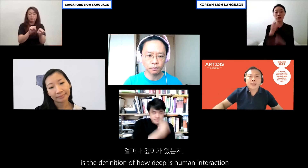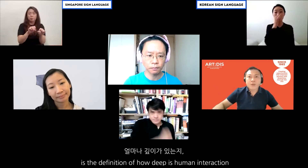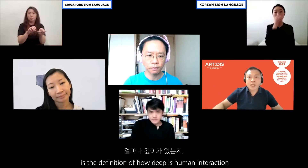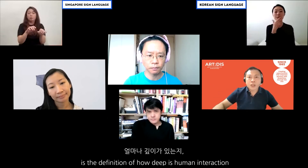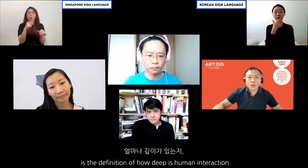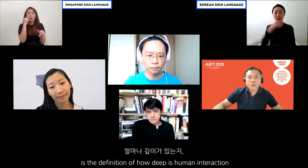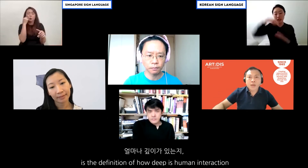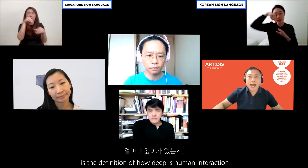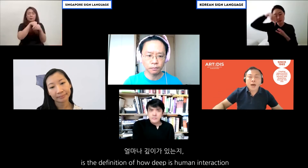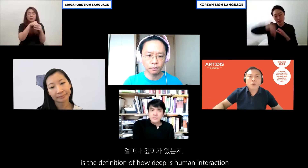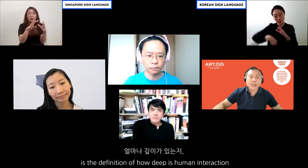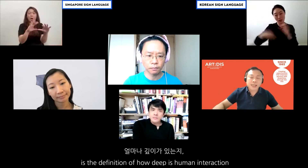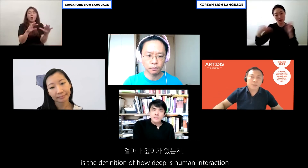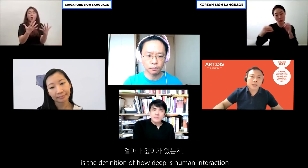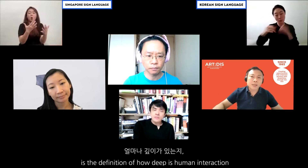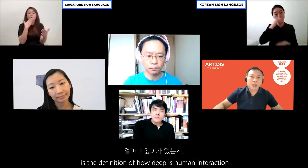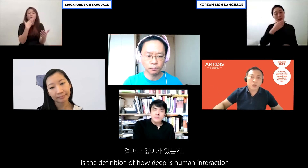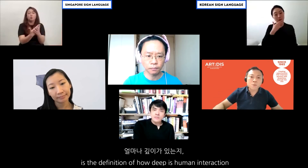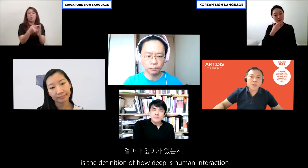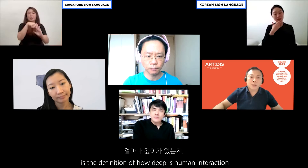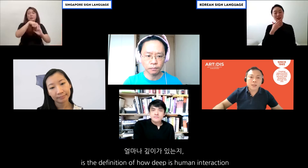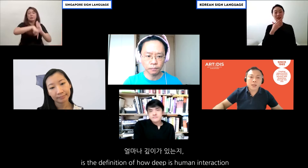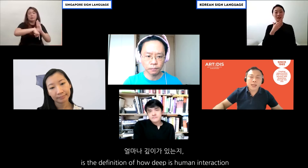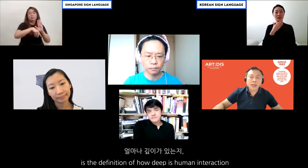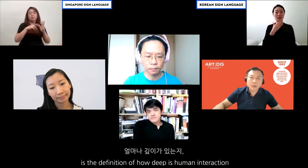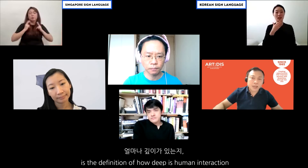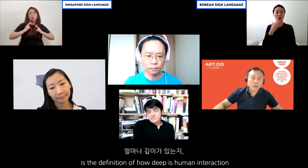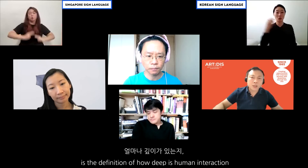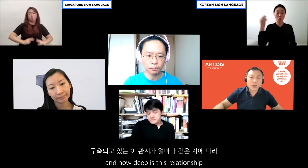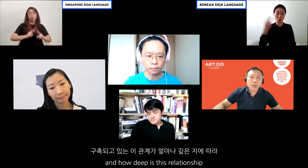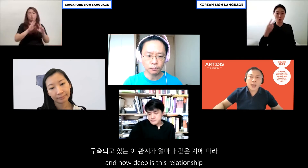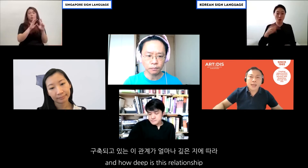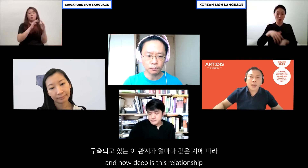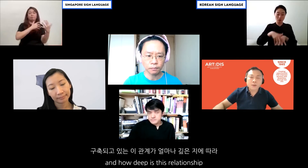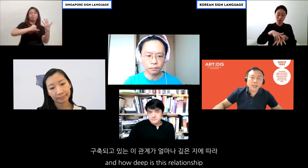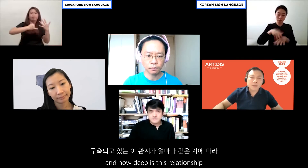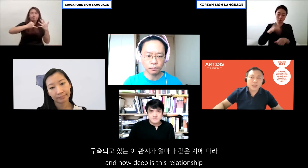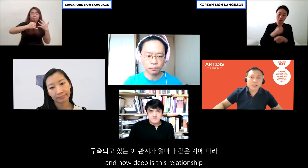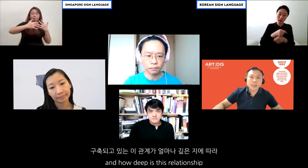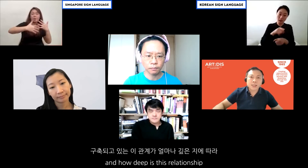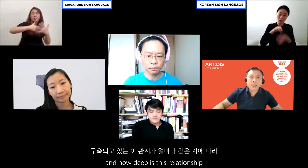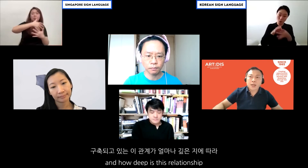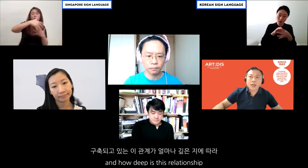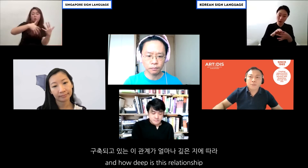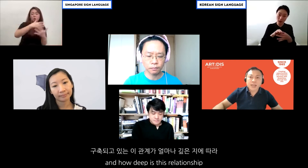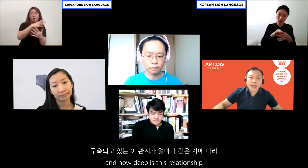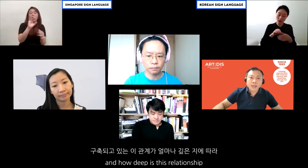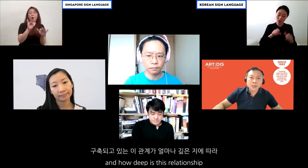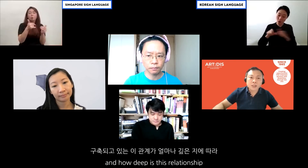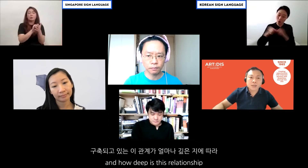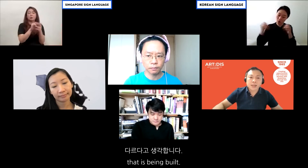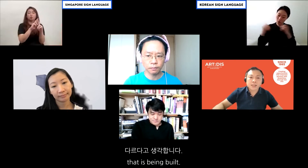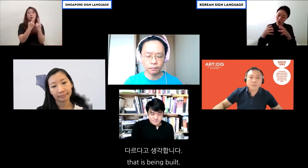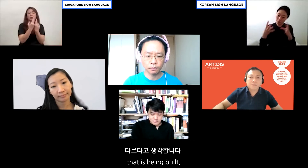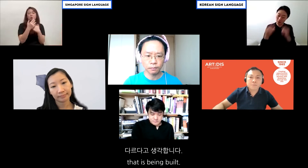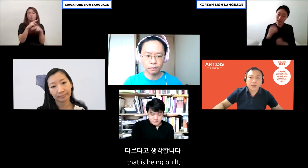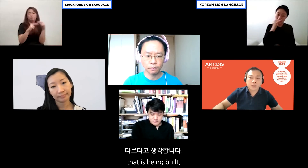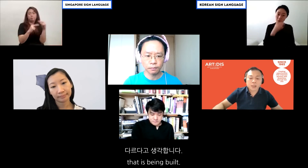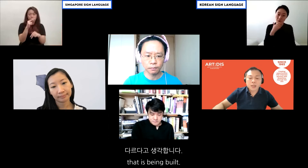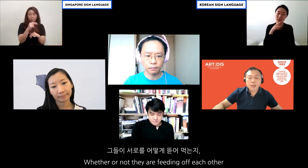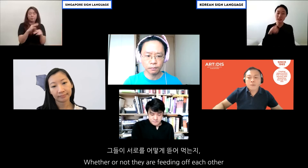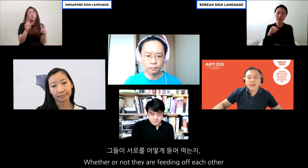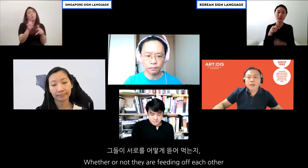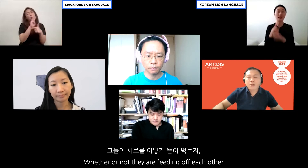the definition of how deep is the human interaction and how deep is this relationship that is being